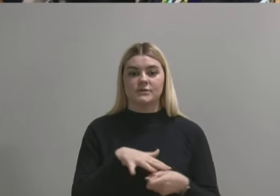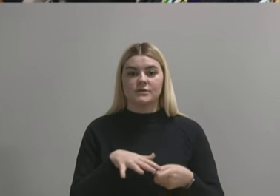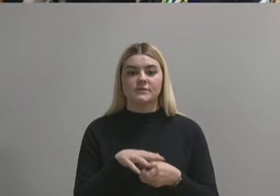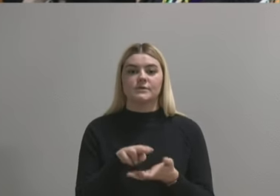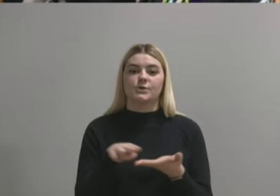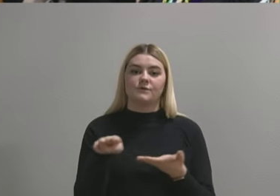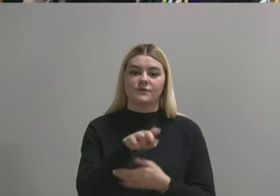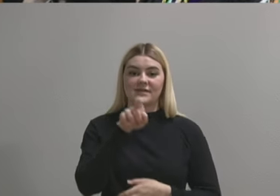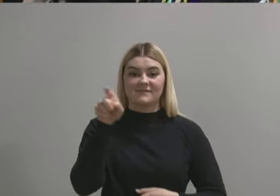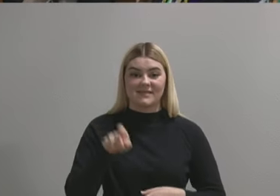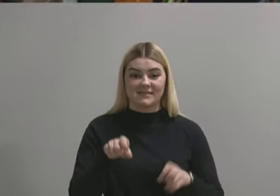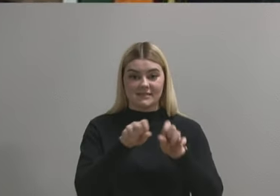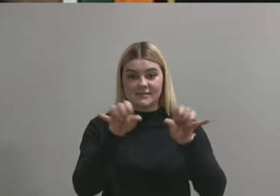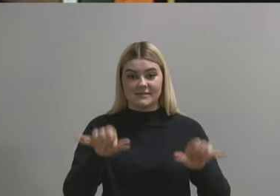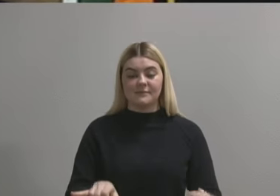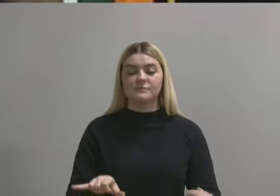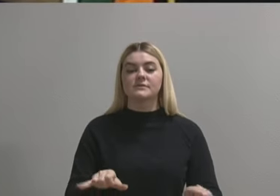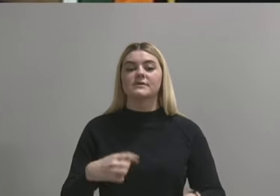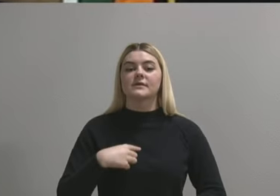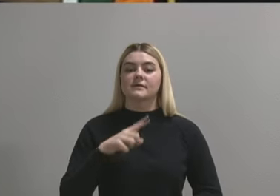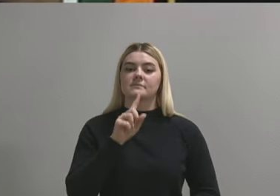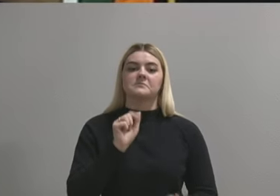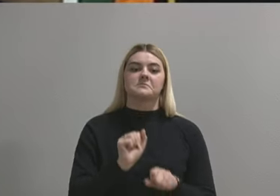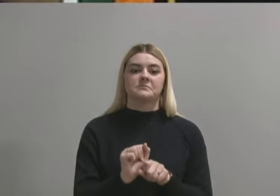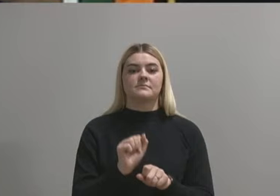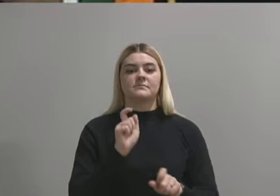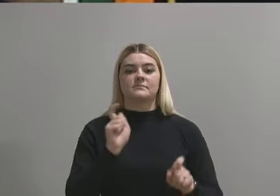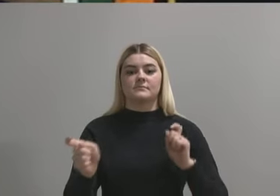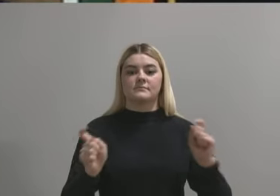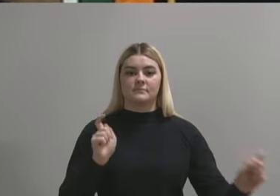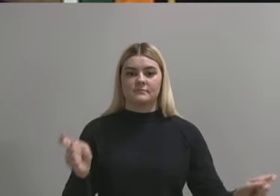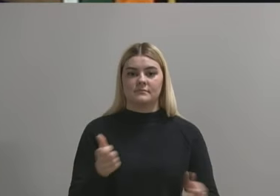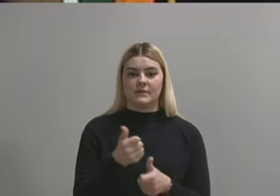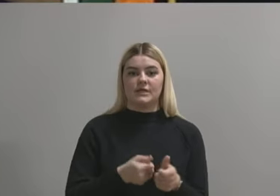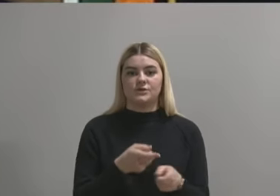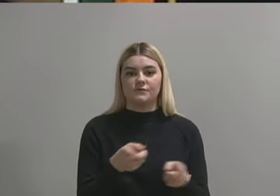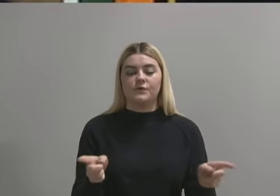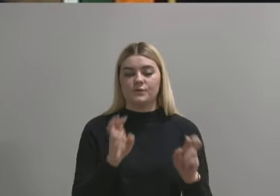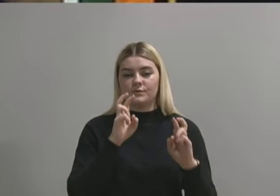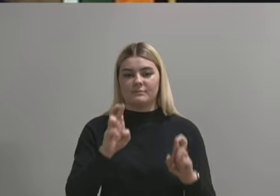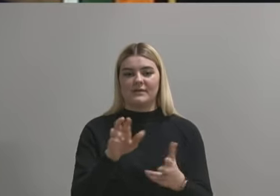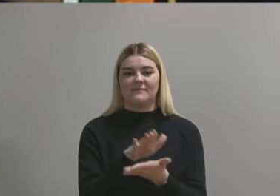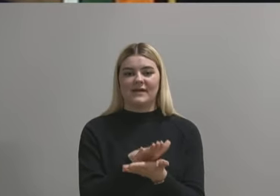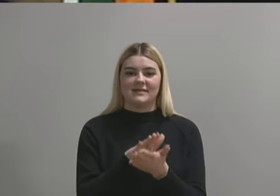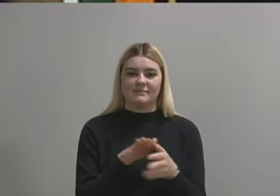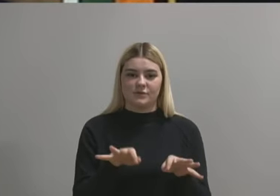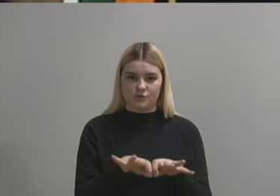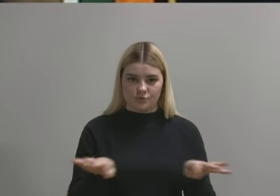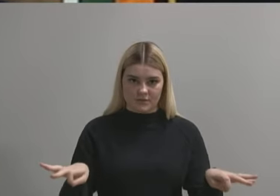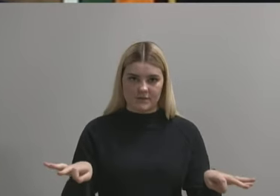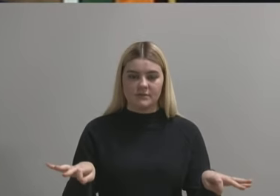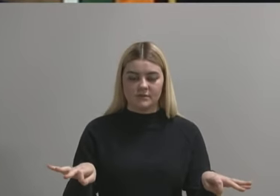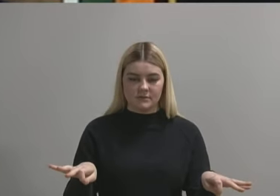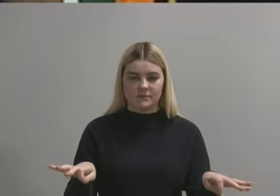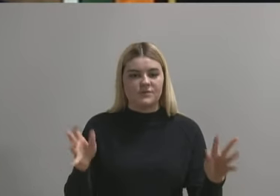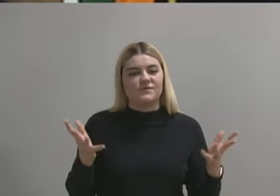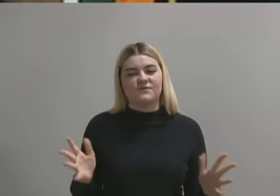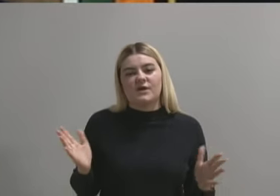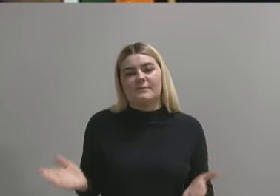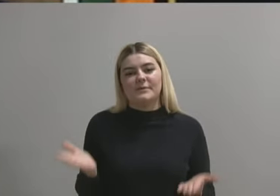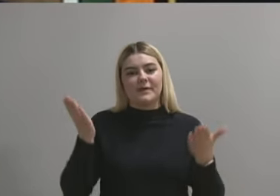Texas System, I confer upon each of you the respective academic degree for which you have